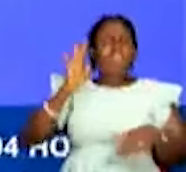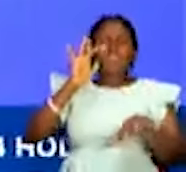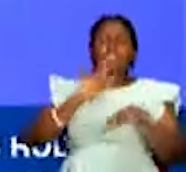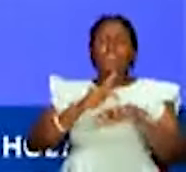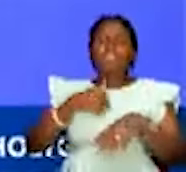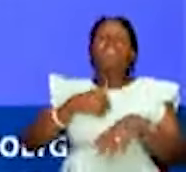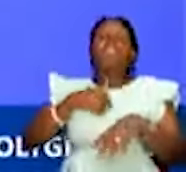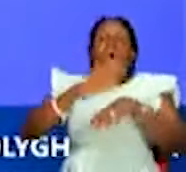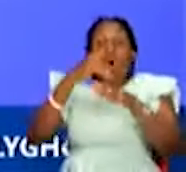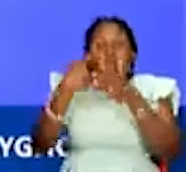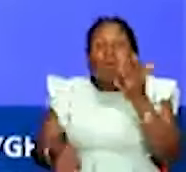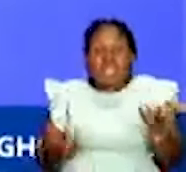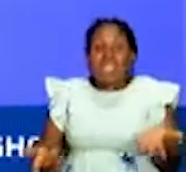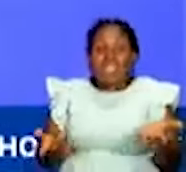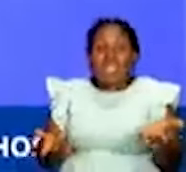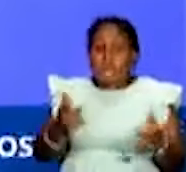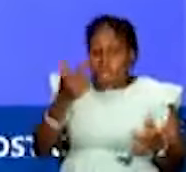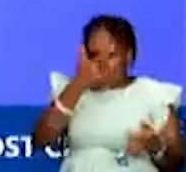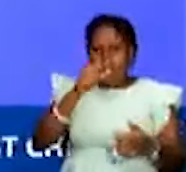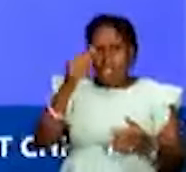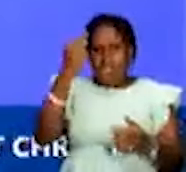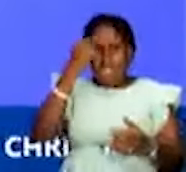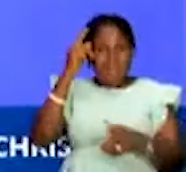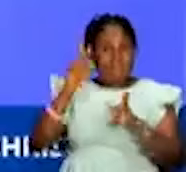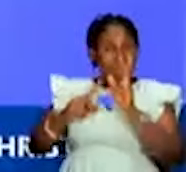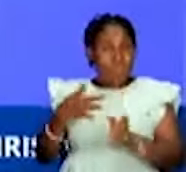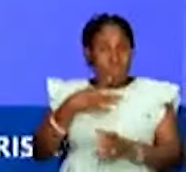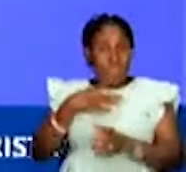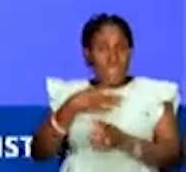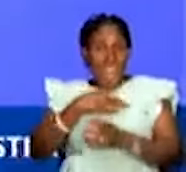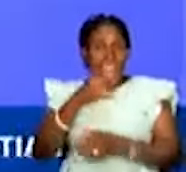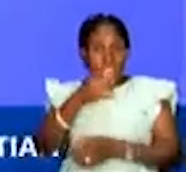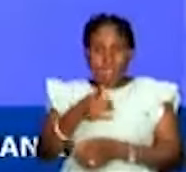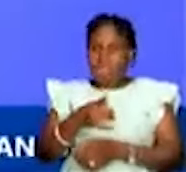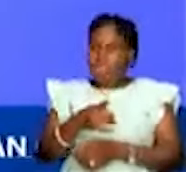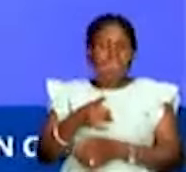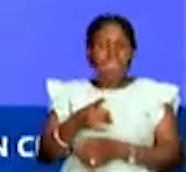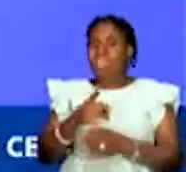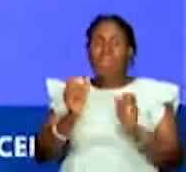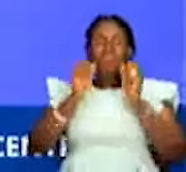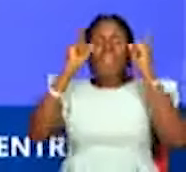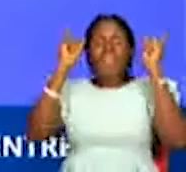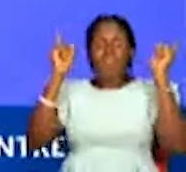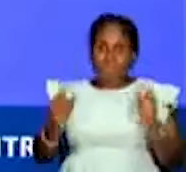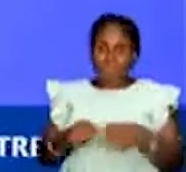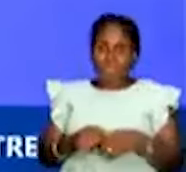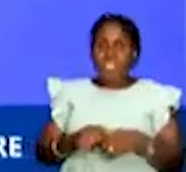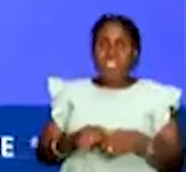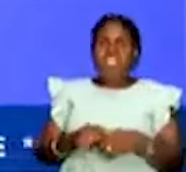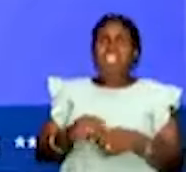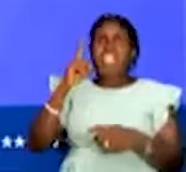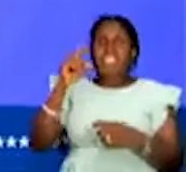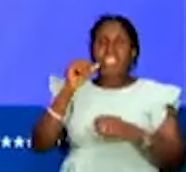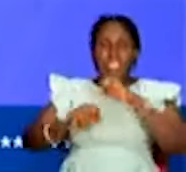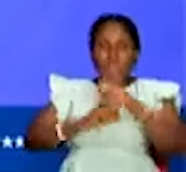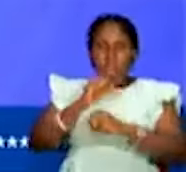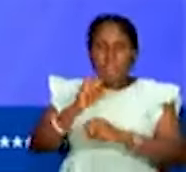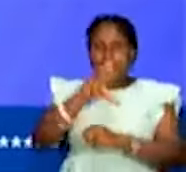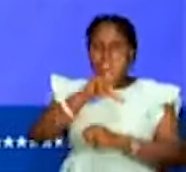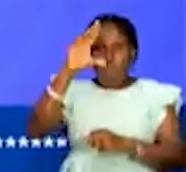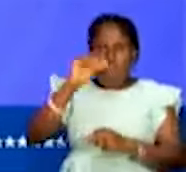Because you think men like you? You are joking. Wake up. He suffered no man to do them wrong. He never said to do